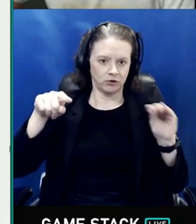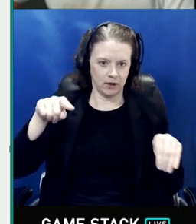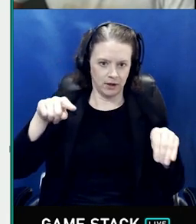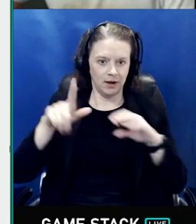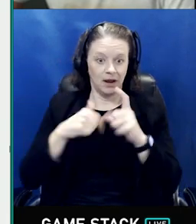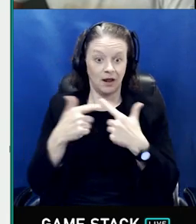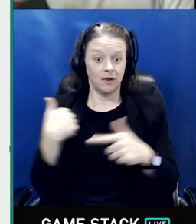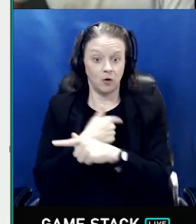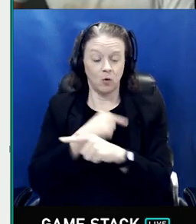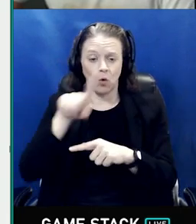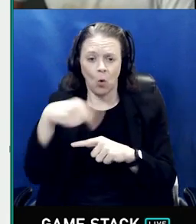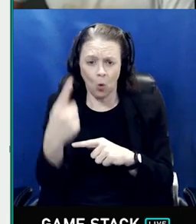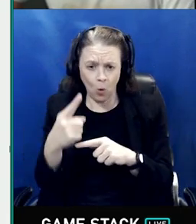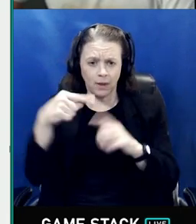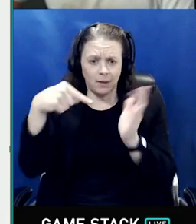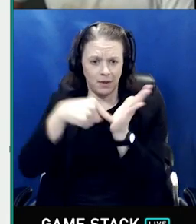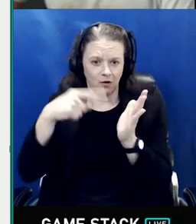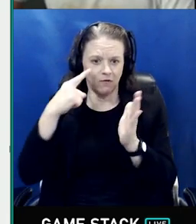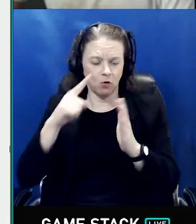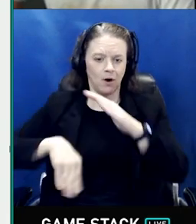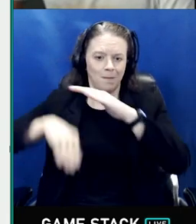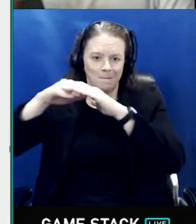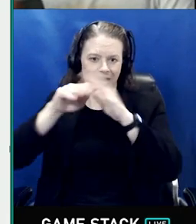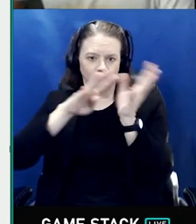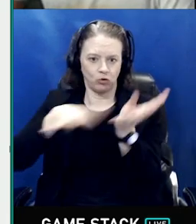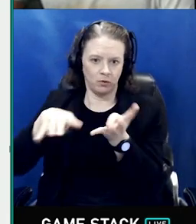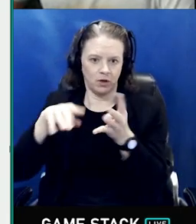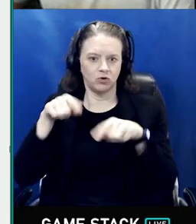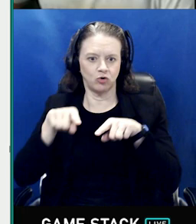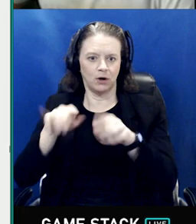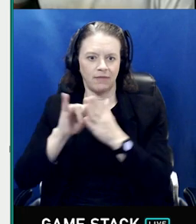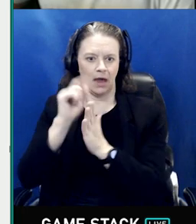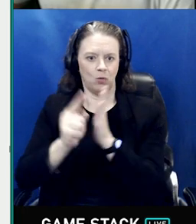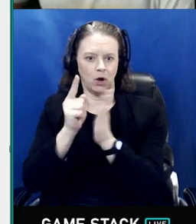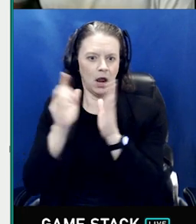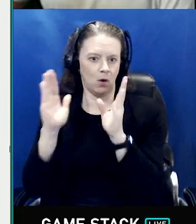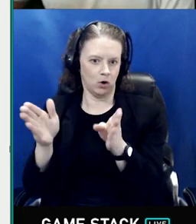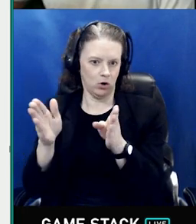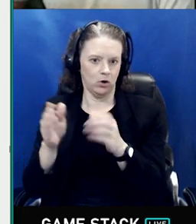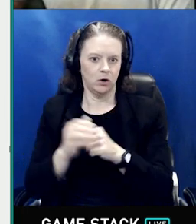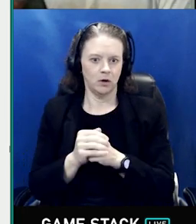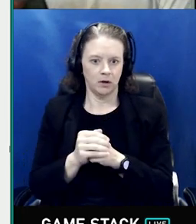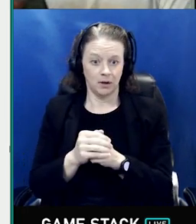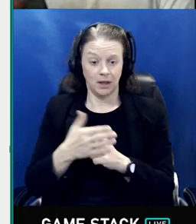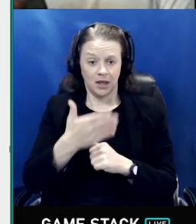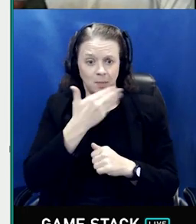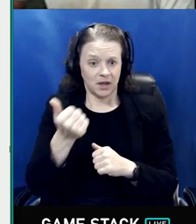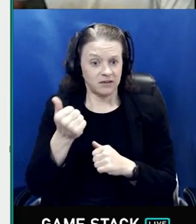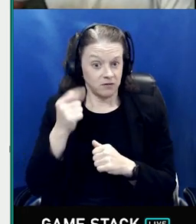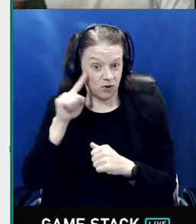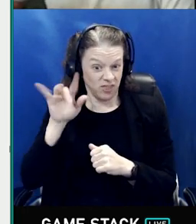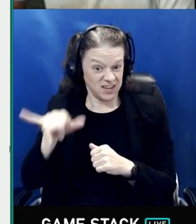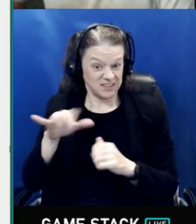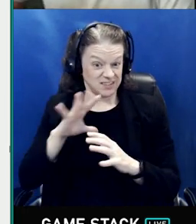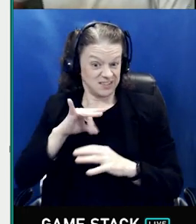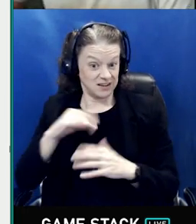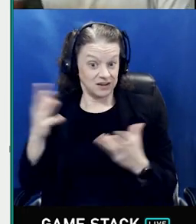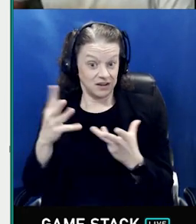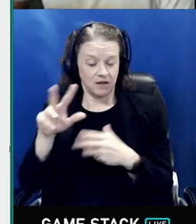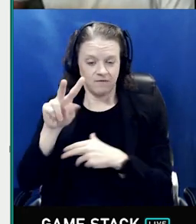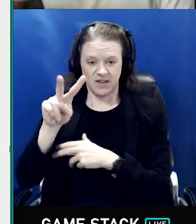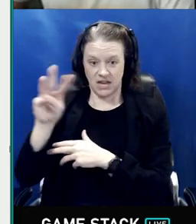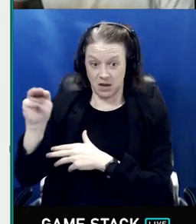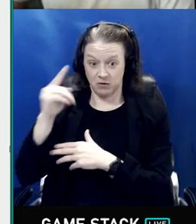max throughput usage is for that hour. Best of all, unlike autoscale for VMs or other compute, autoscale in Cosmos